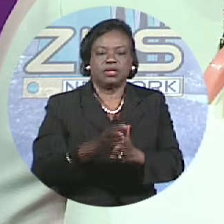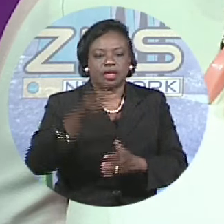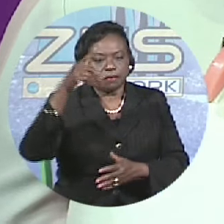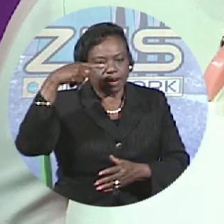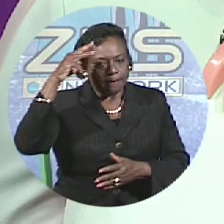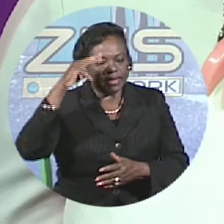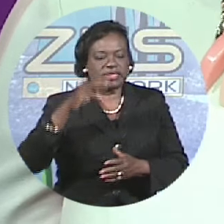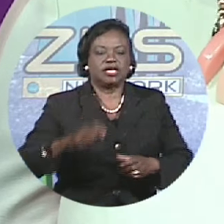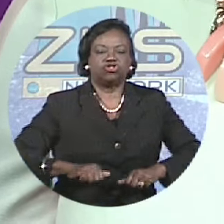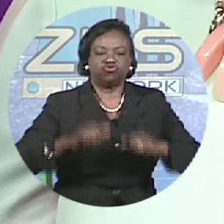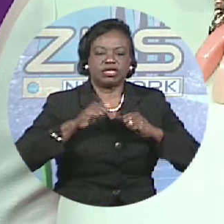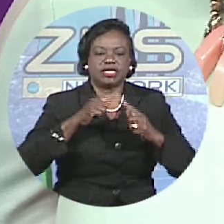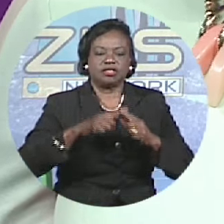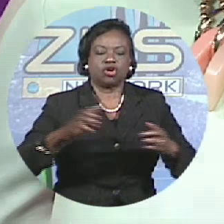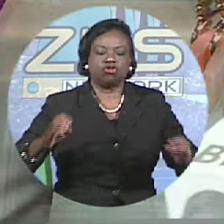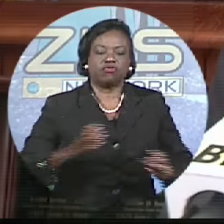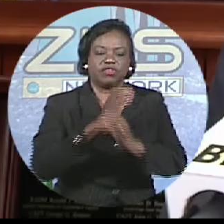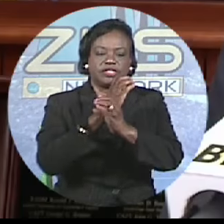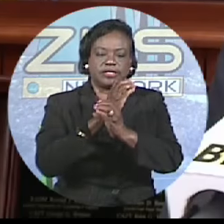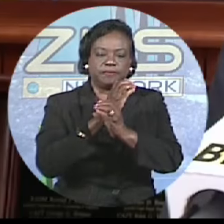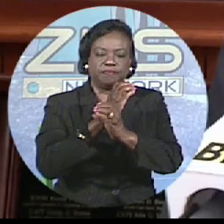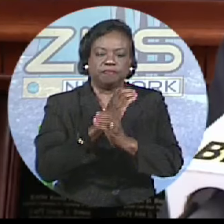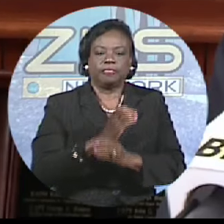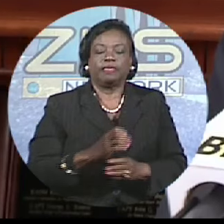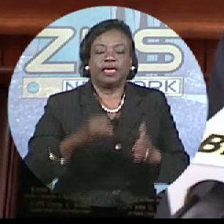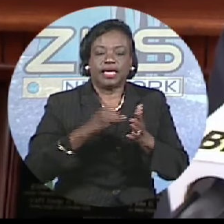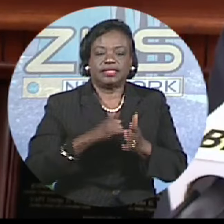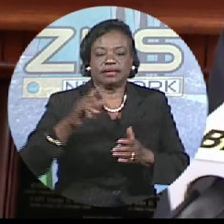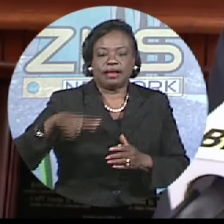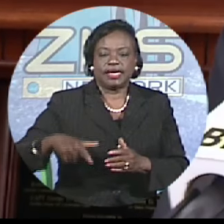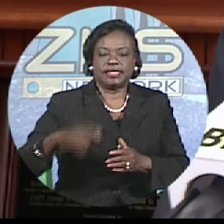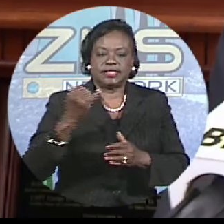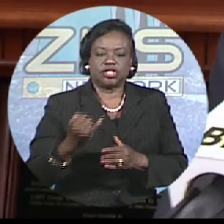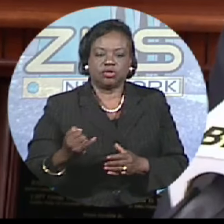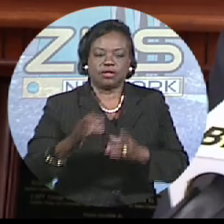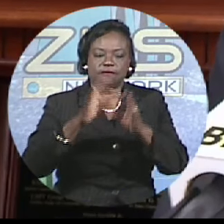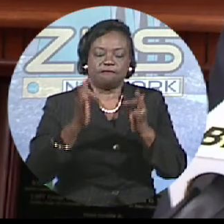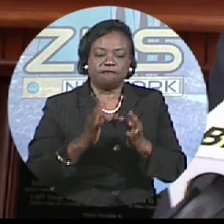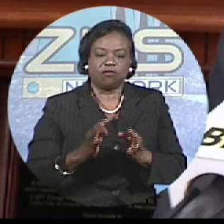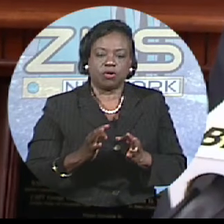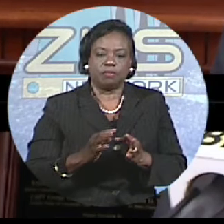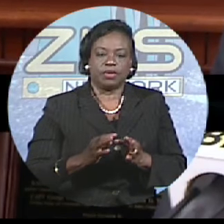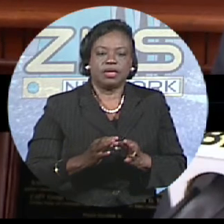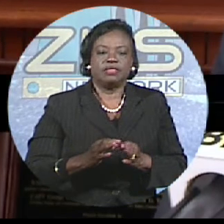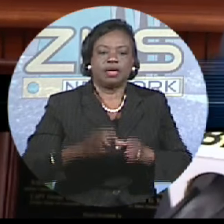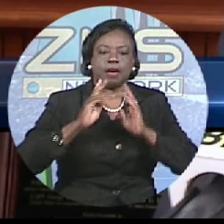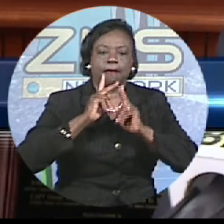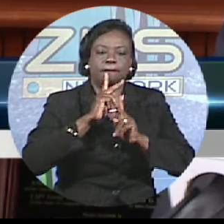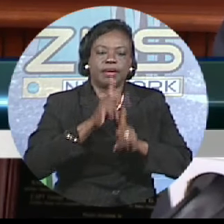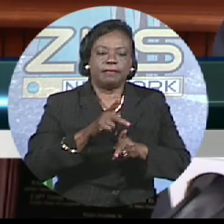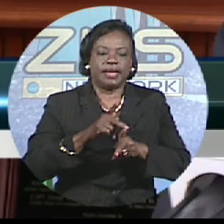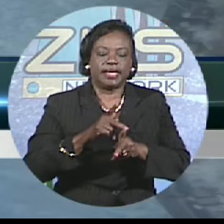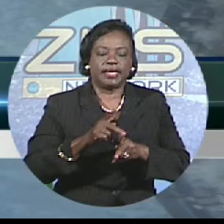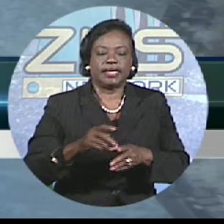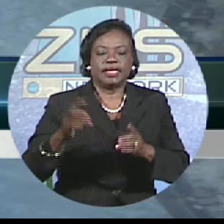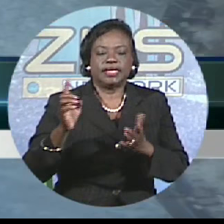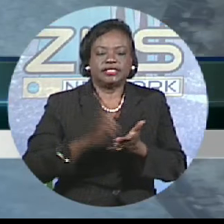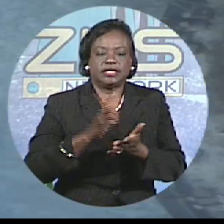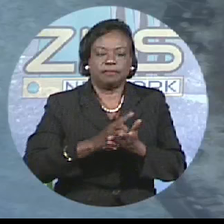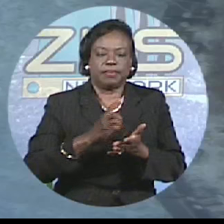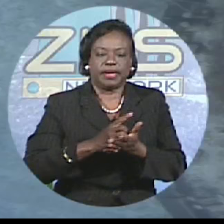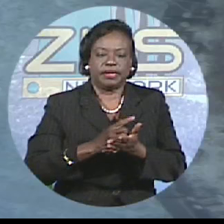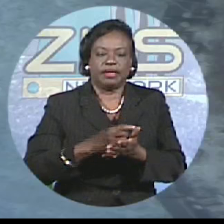the controversy. It's become the latest issue that formed public debate, the announcement of general elections on May 10th, the